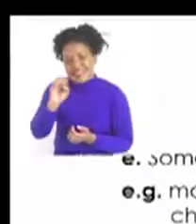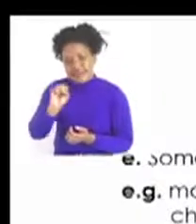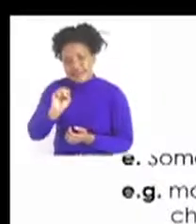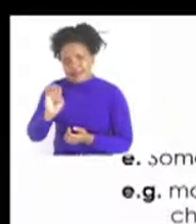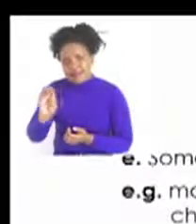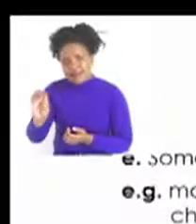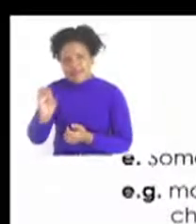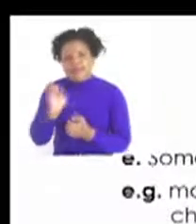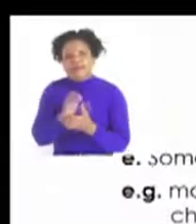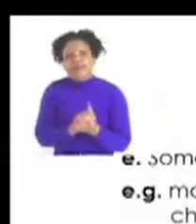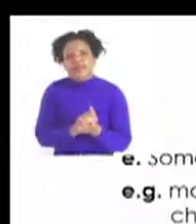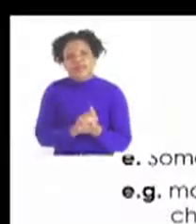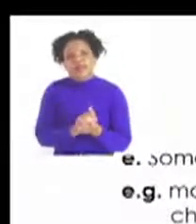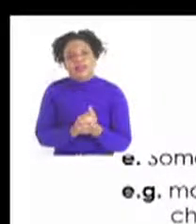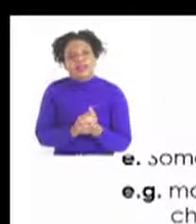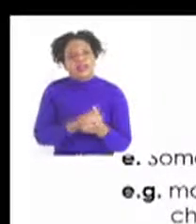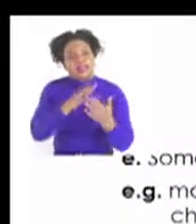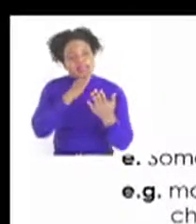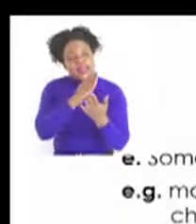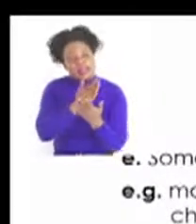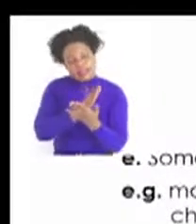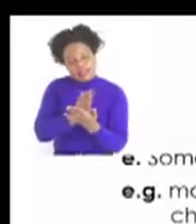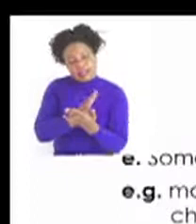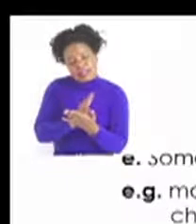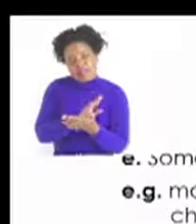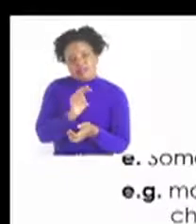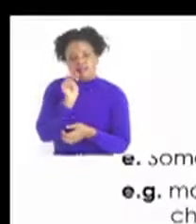Some other irregular plurals